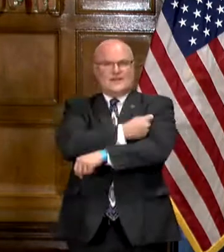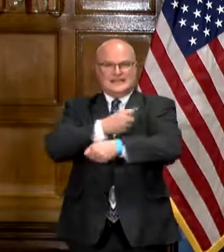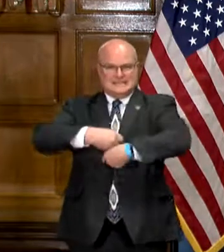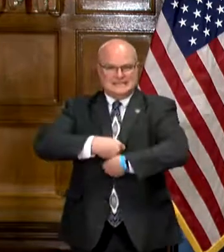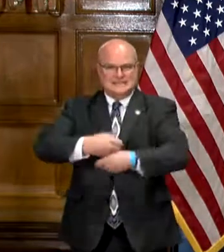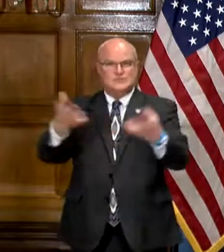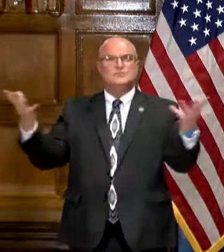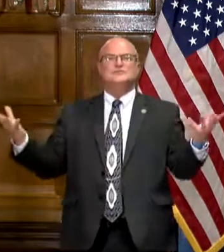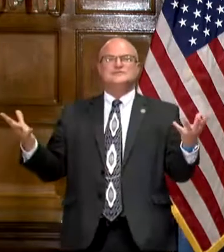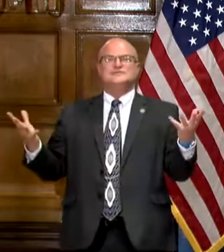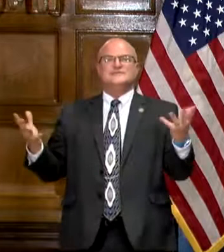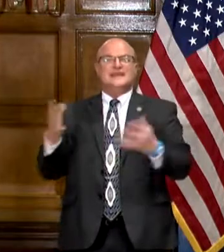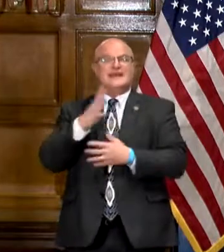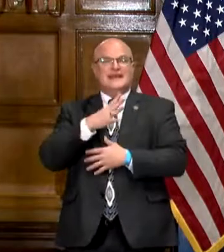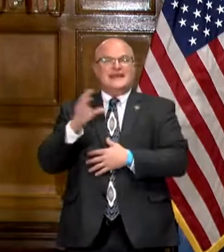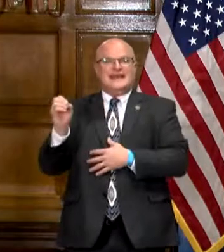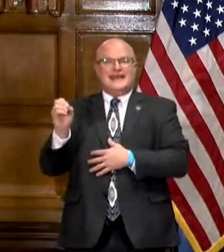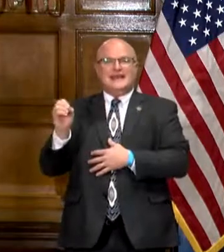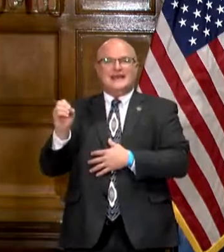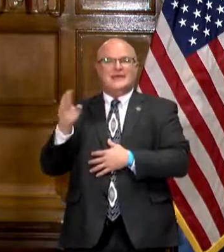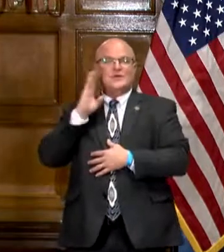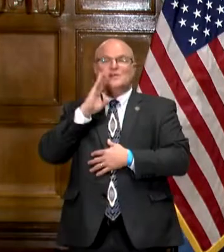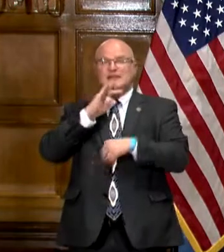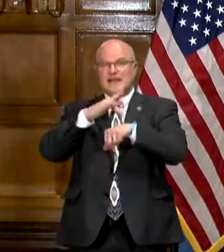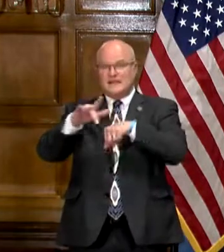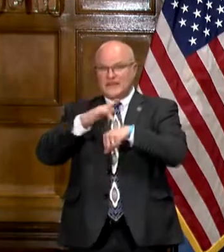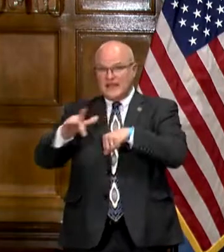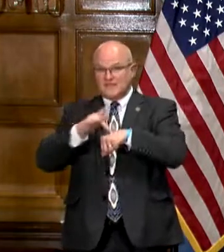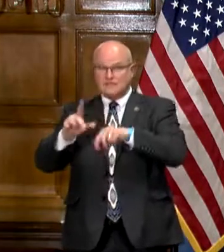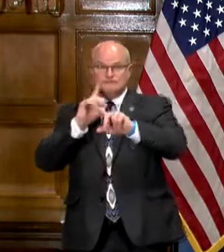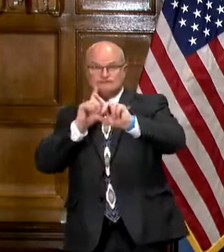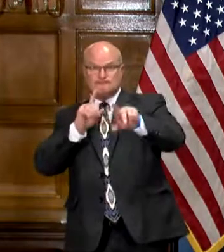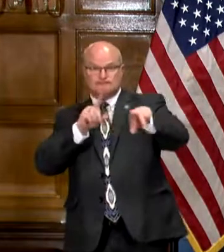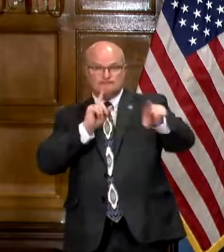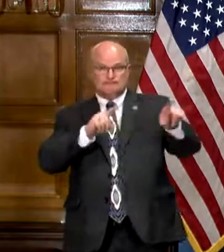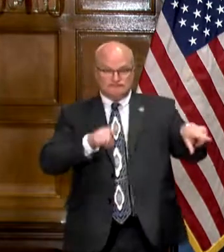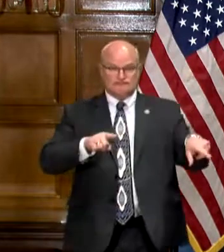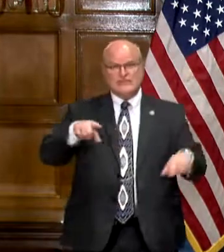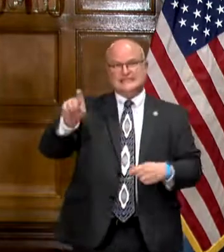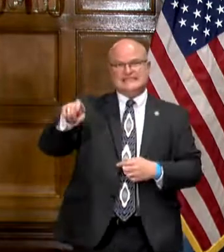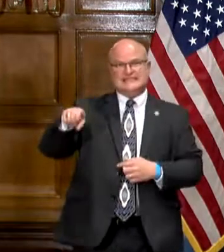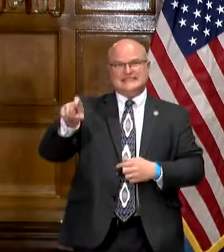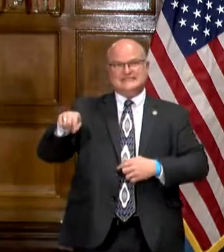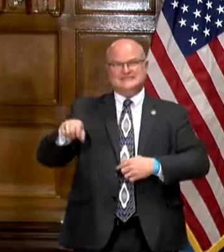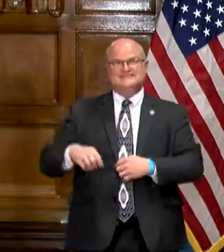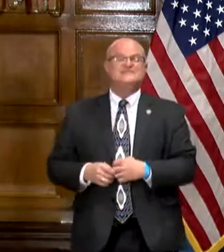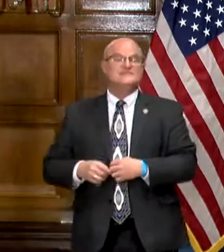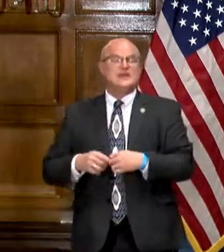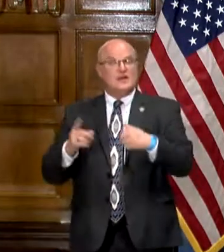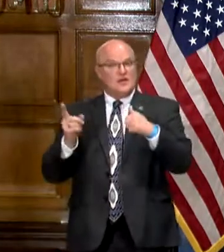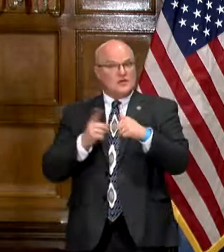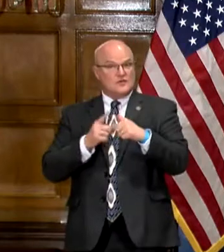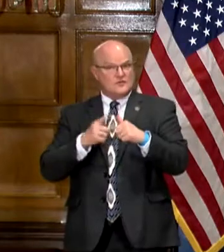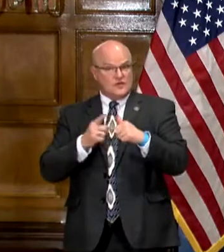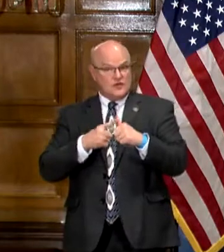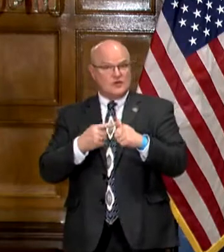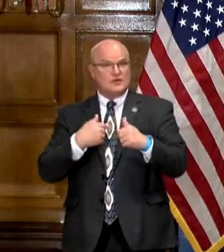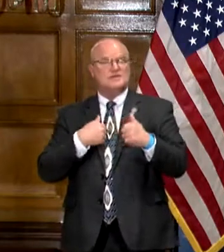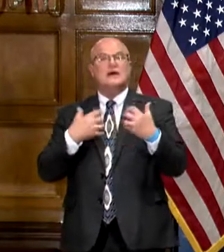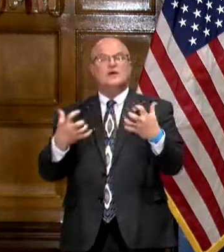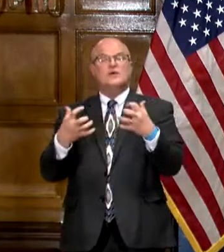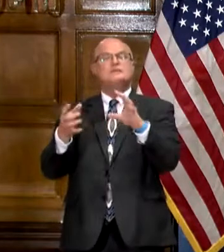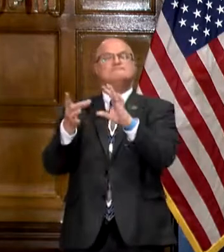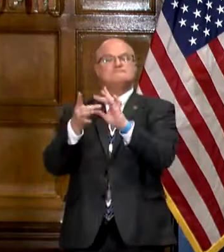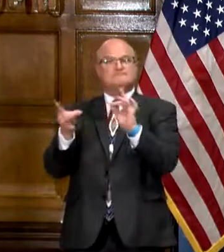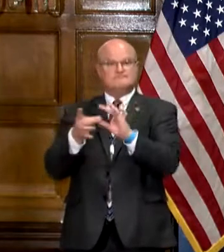distribution, and they will be available for answering questions as needed. First, let me